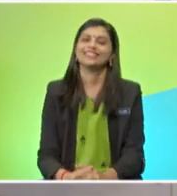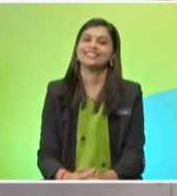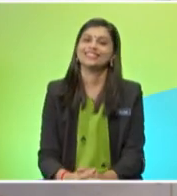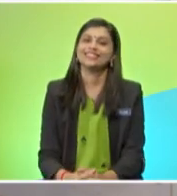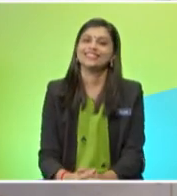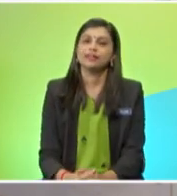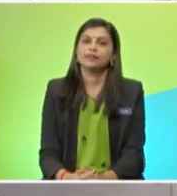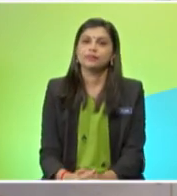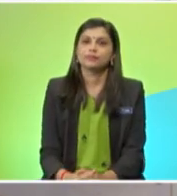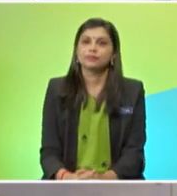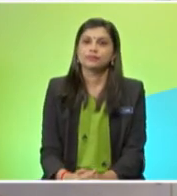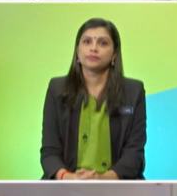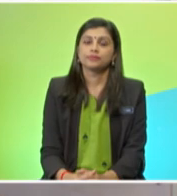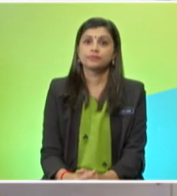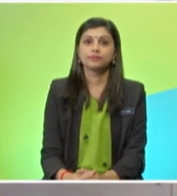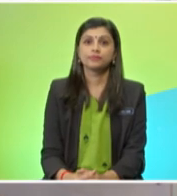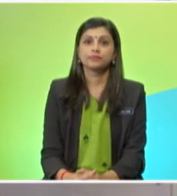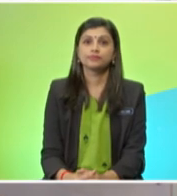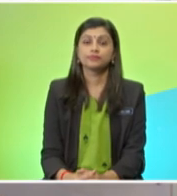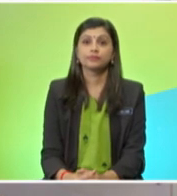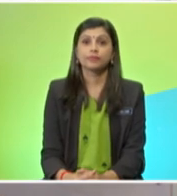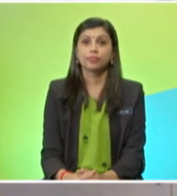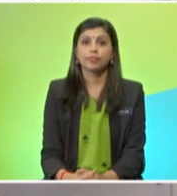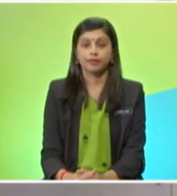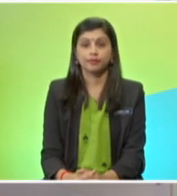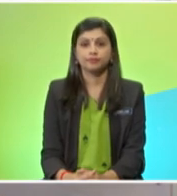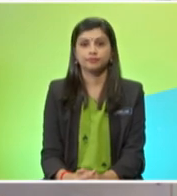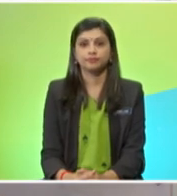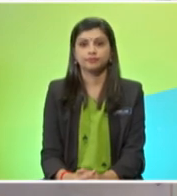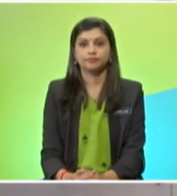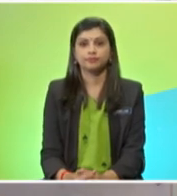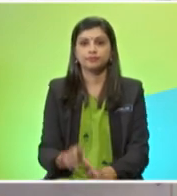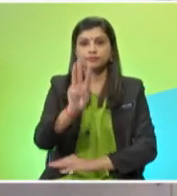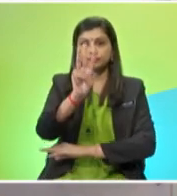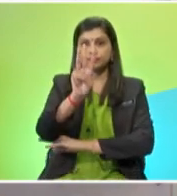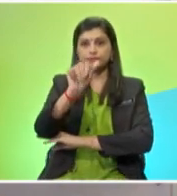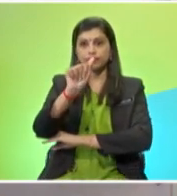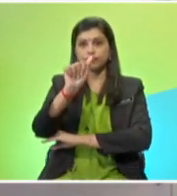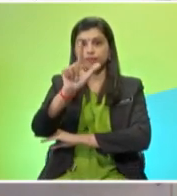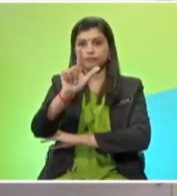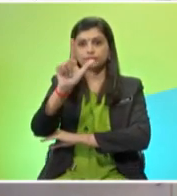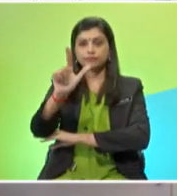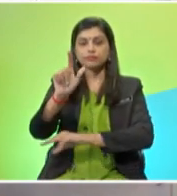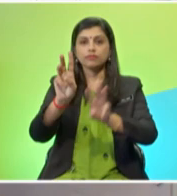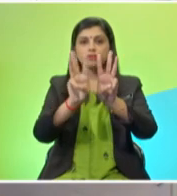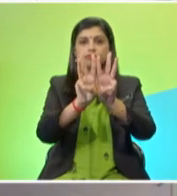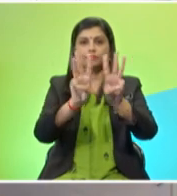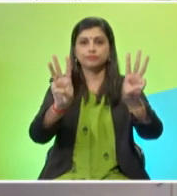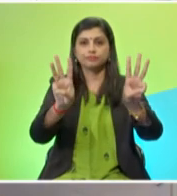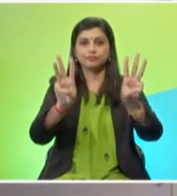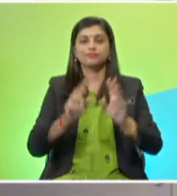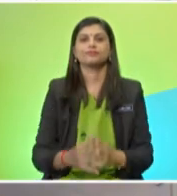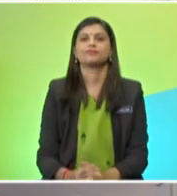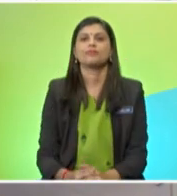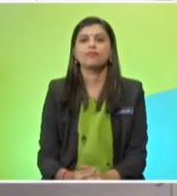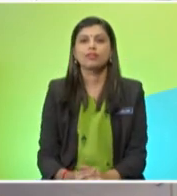And the last one. Yeah, there the you go. One. Okay, wall. W A L L. Wall. Okay, this will be